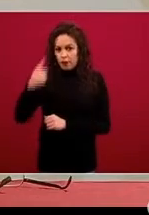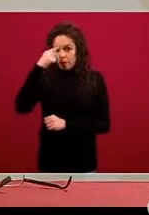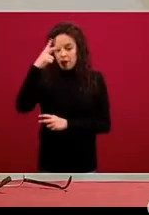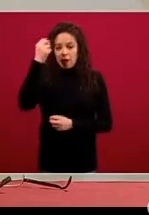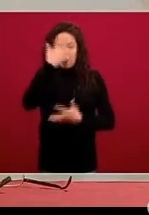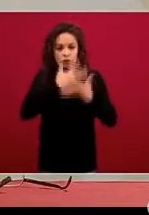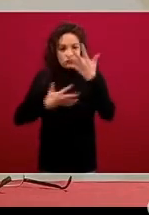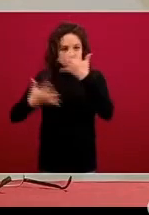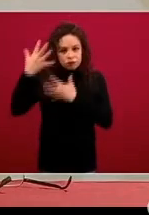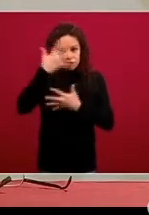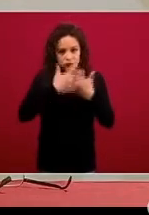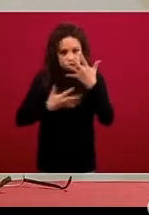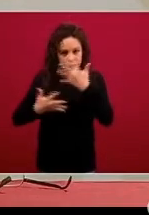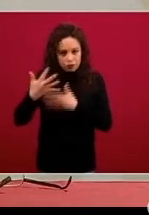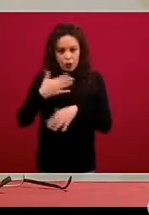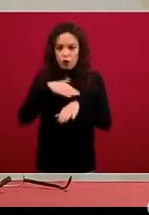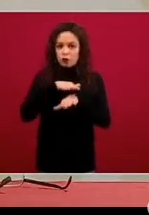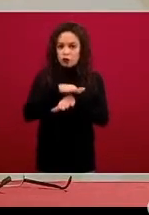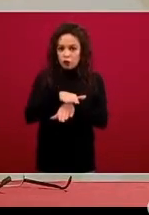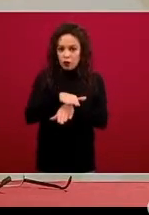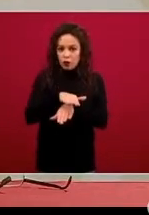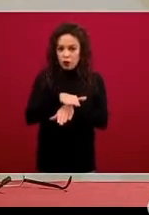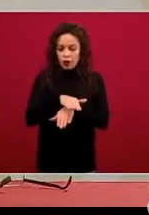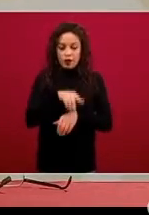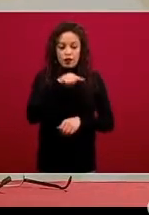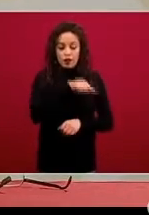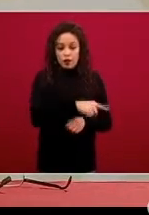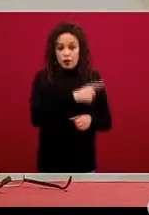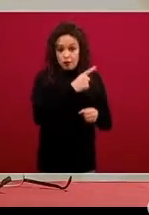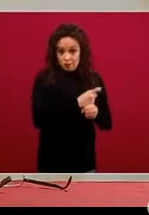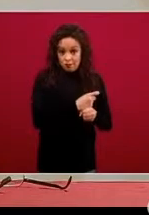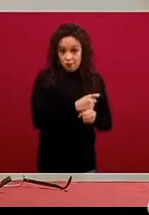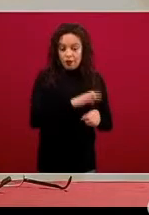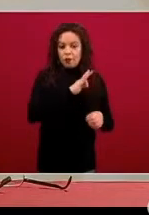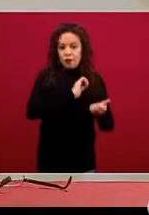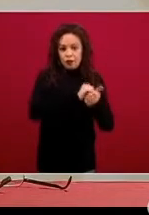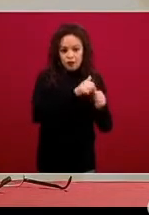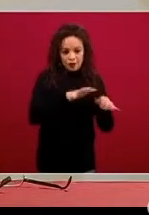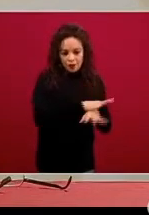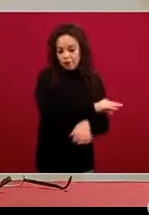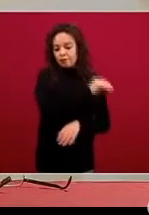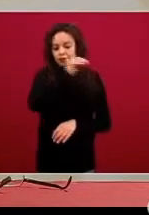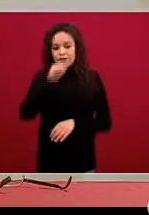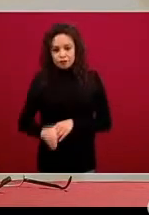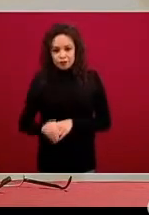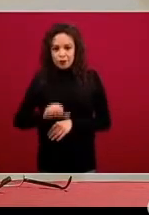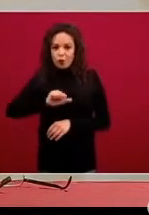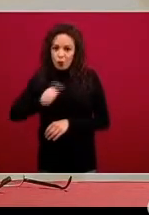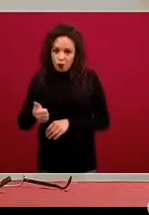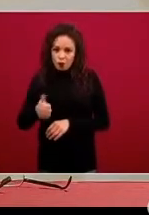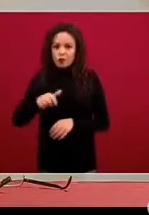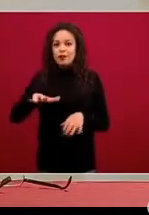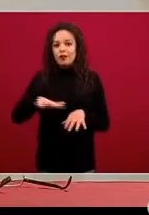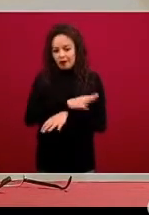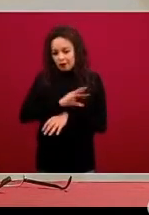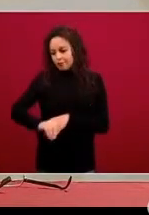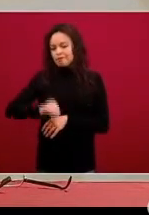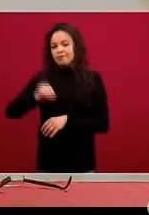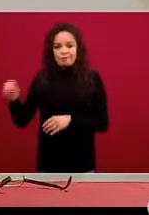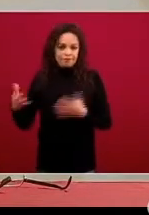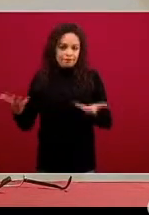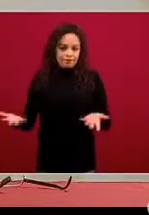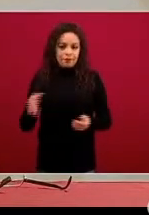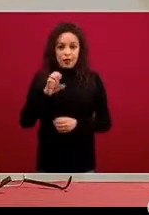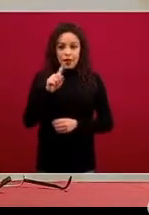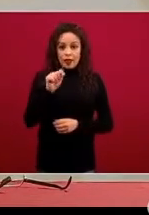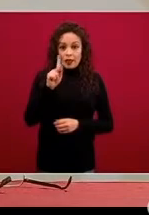as different scenarios, and we were referring to scenarios because to emphasize